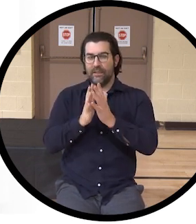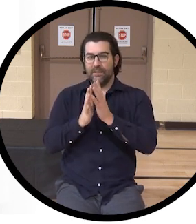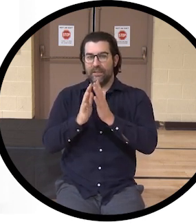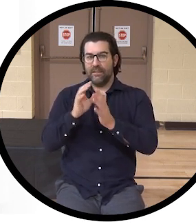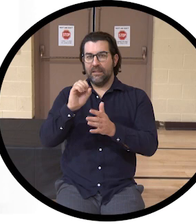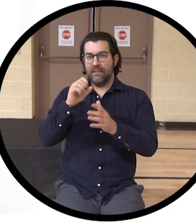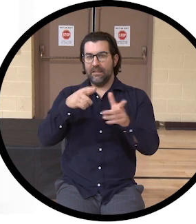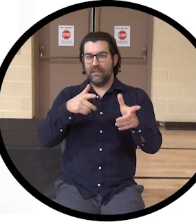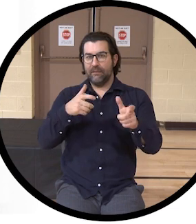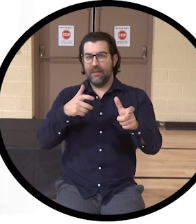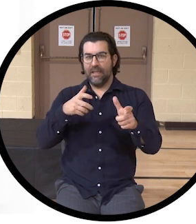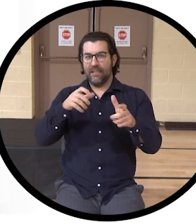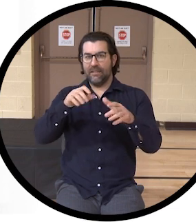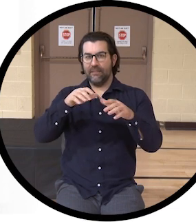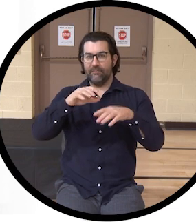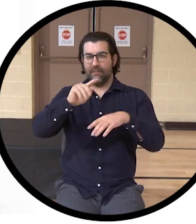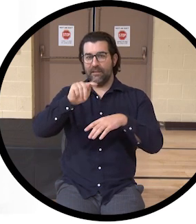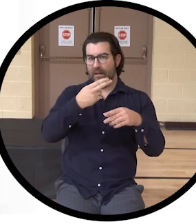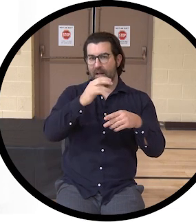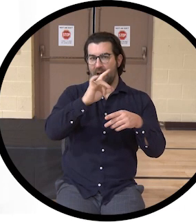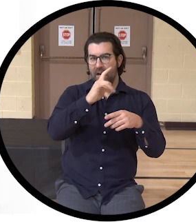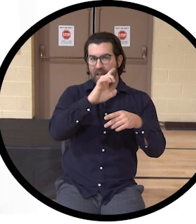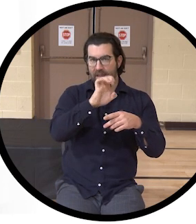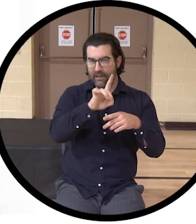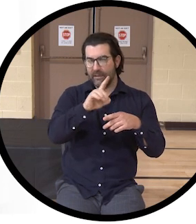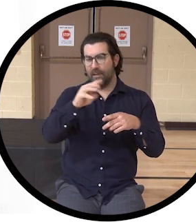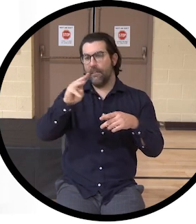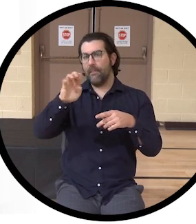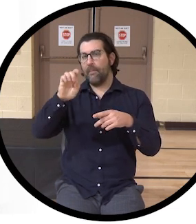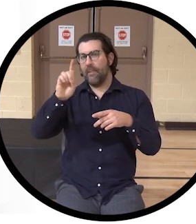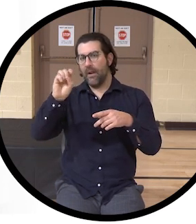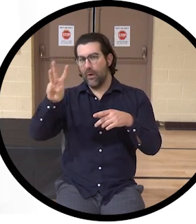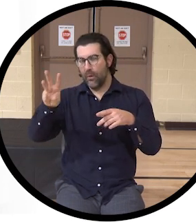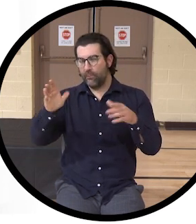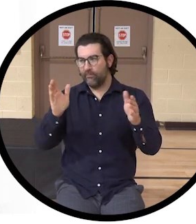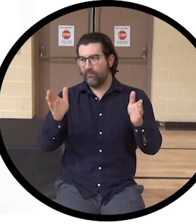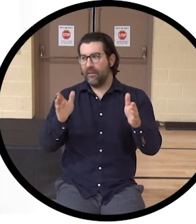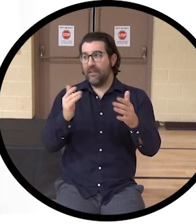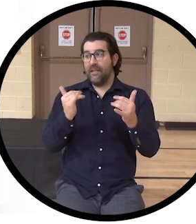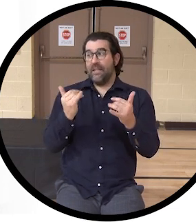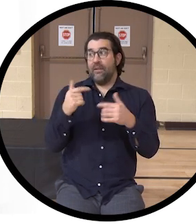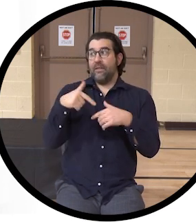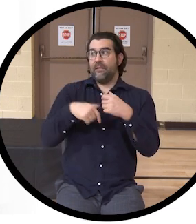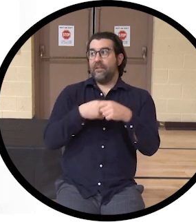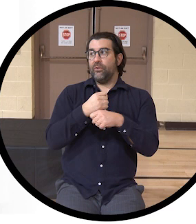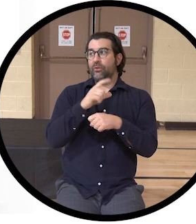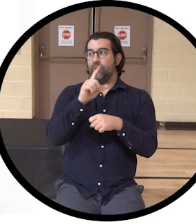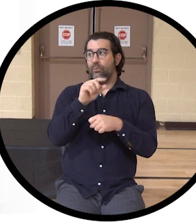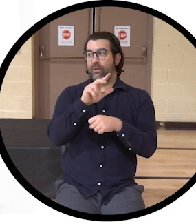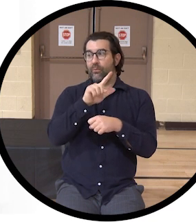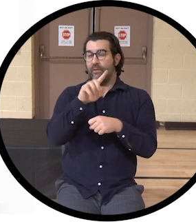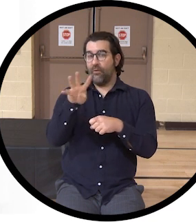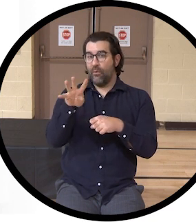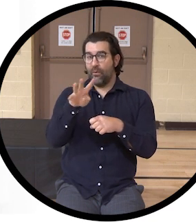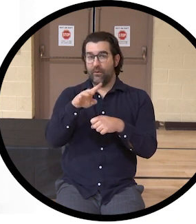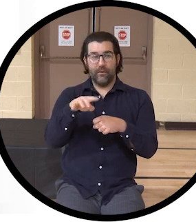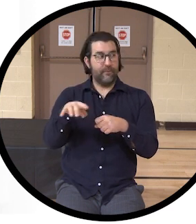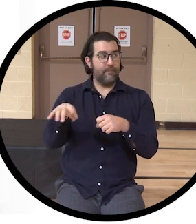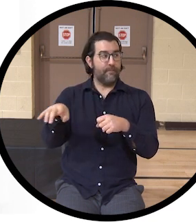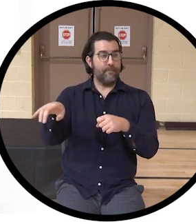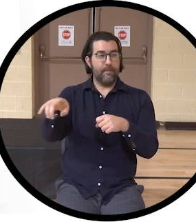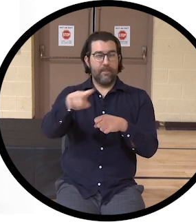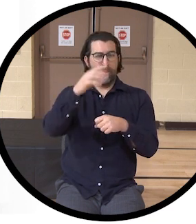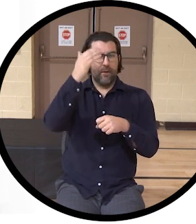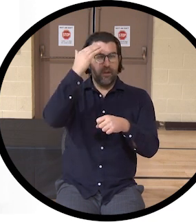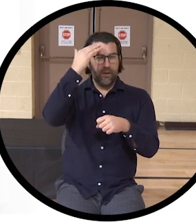between Highland and Meadow. Now in 2024, hopefully you all have been aware of